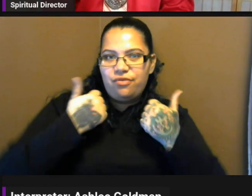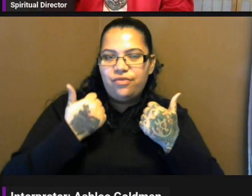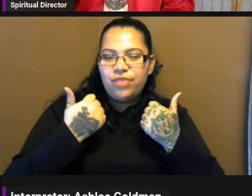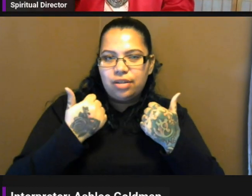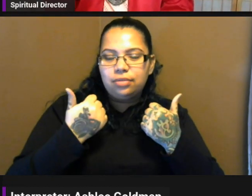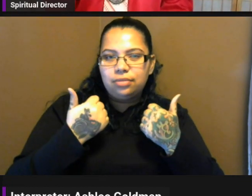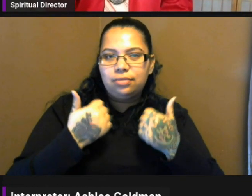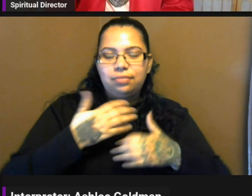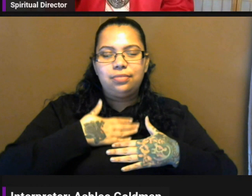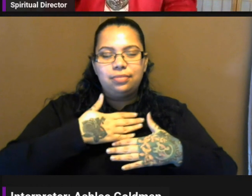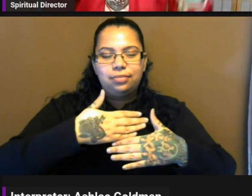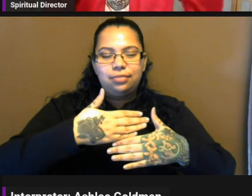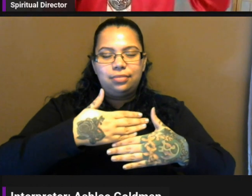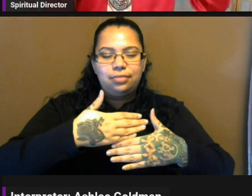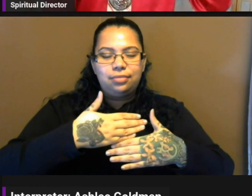Breathe.